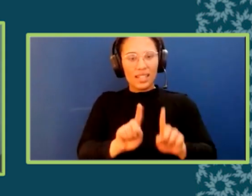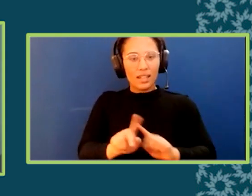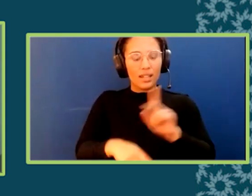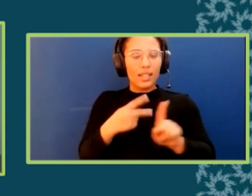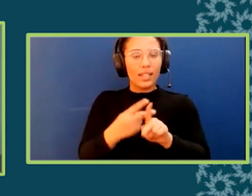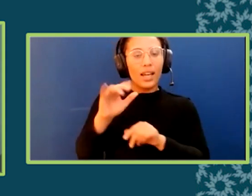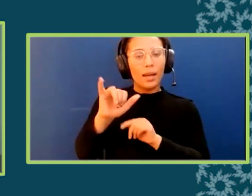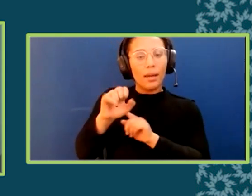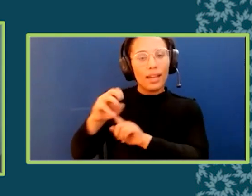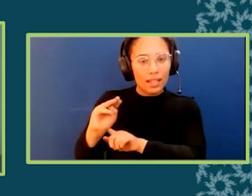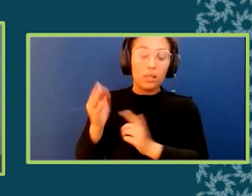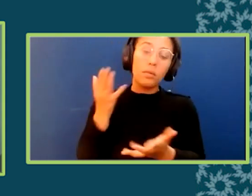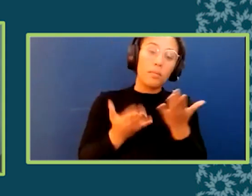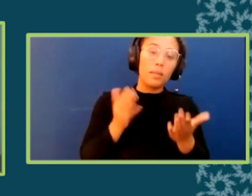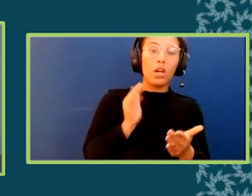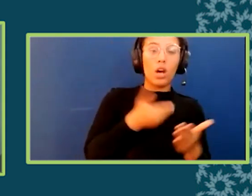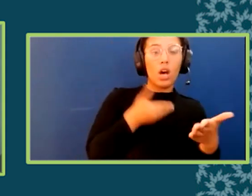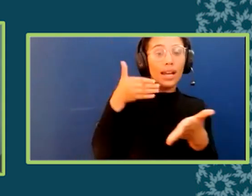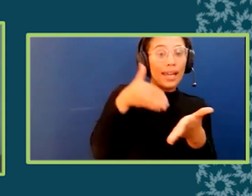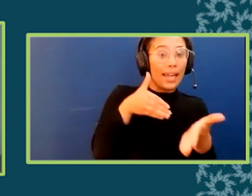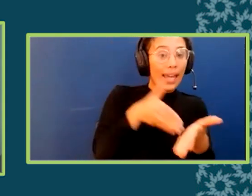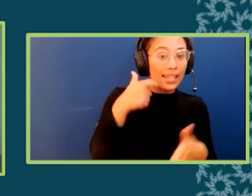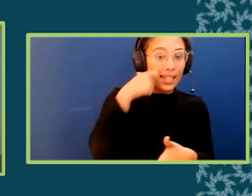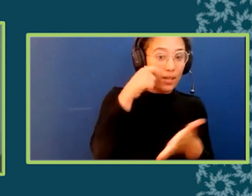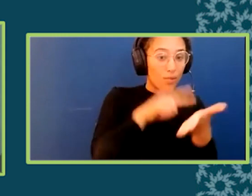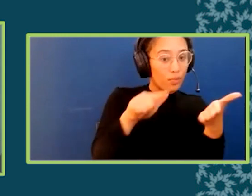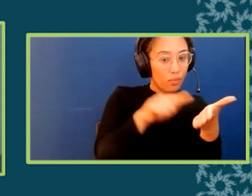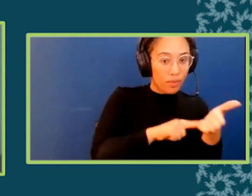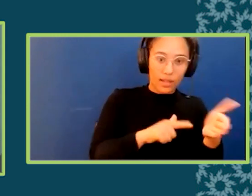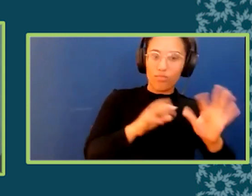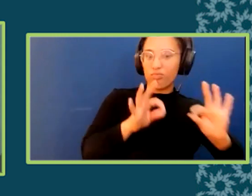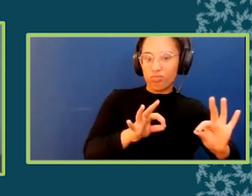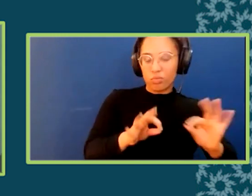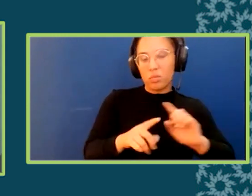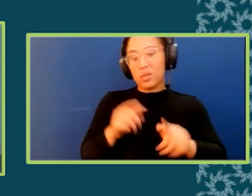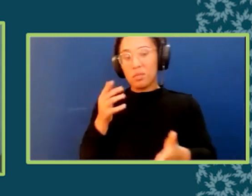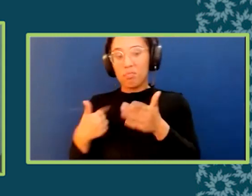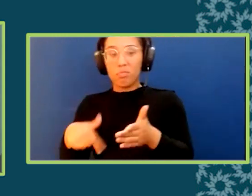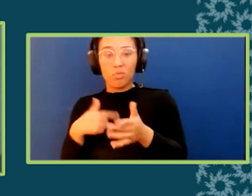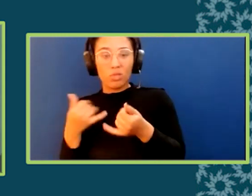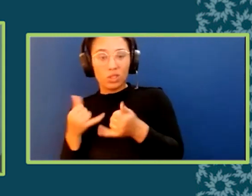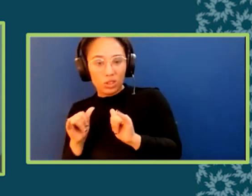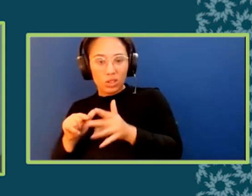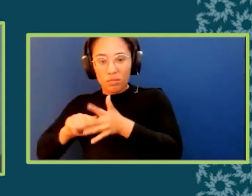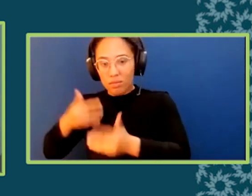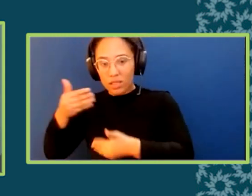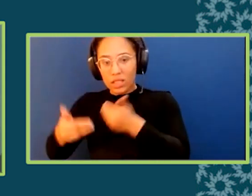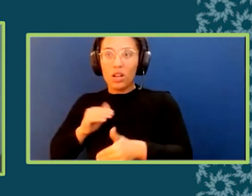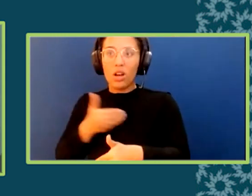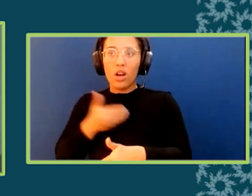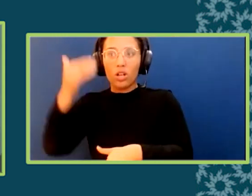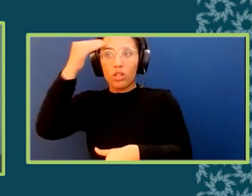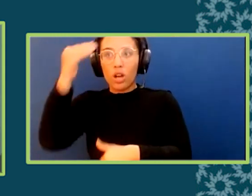very much at the beginning of our work on anti-Semitism, on disability justice,